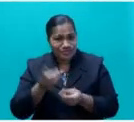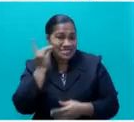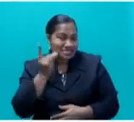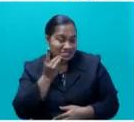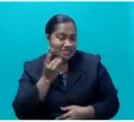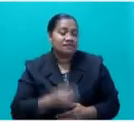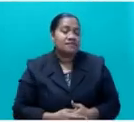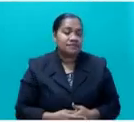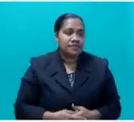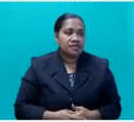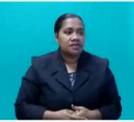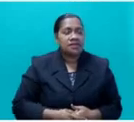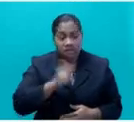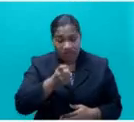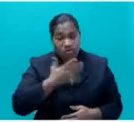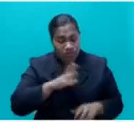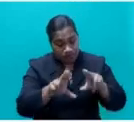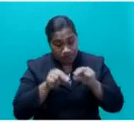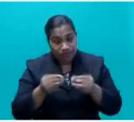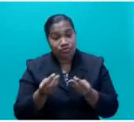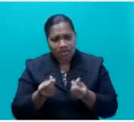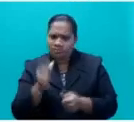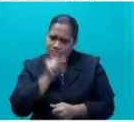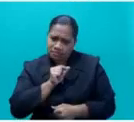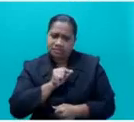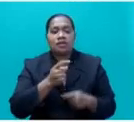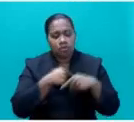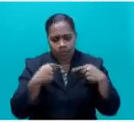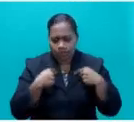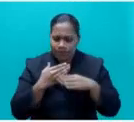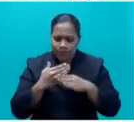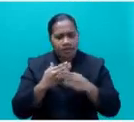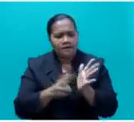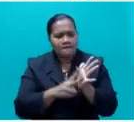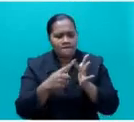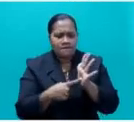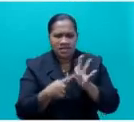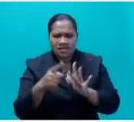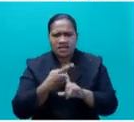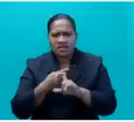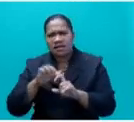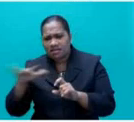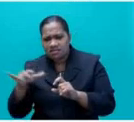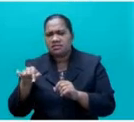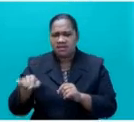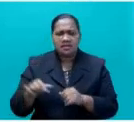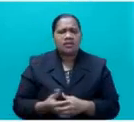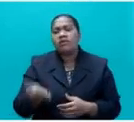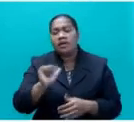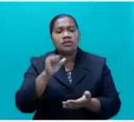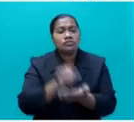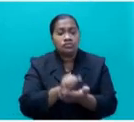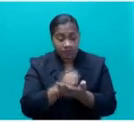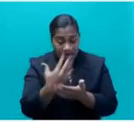have the ability to take out cash if they wish. We have also been working on VT card and M-Pesa allocation for shops. So any shop that adopts